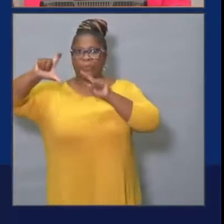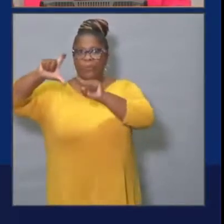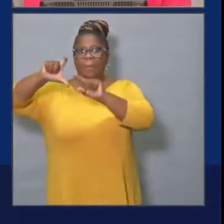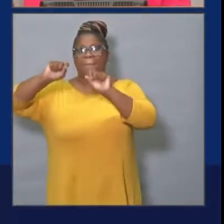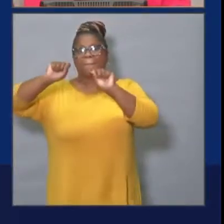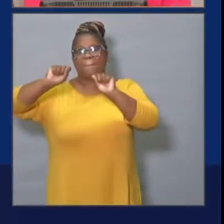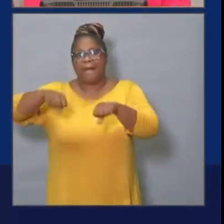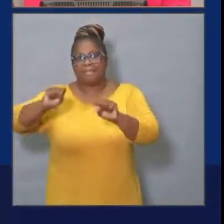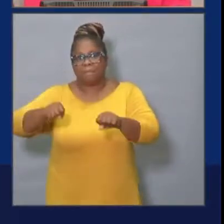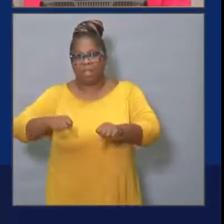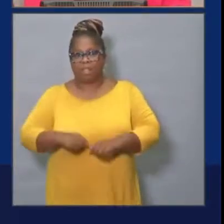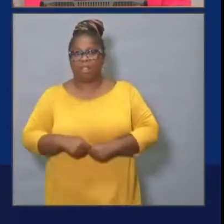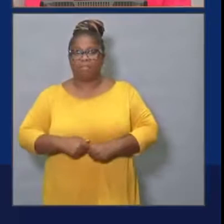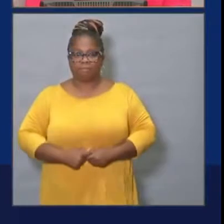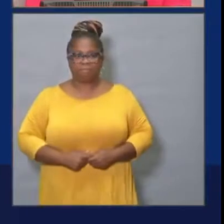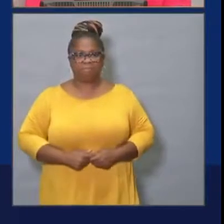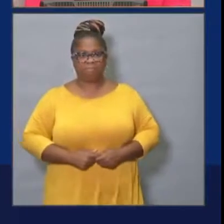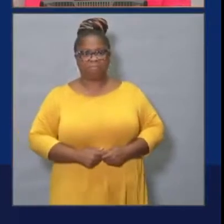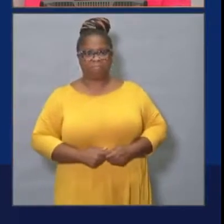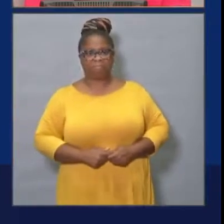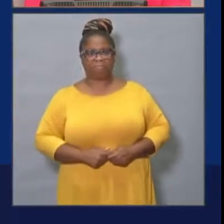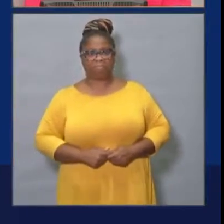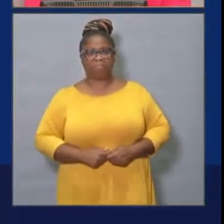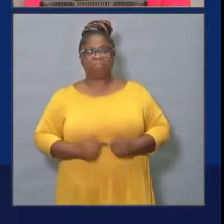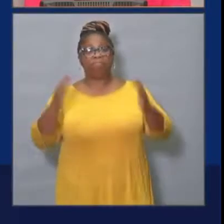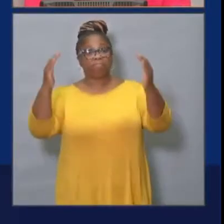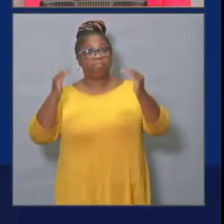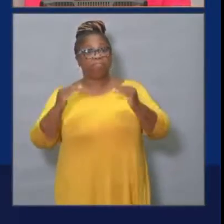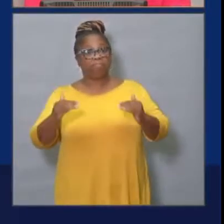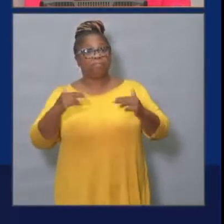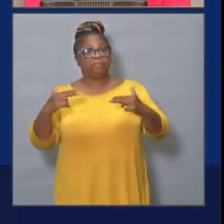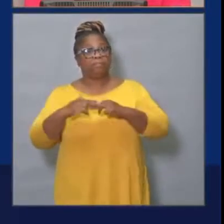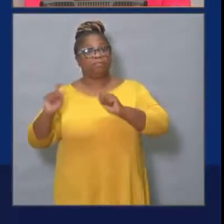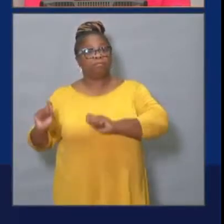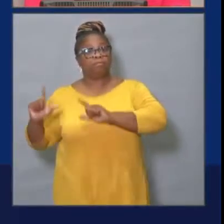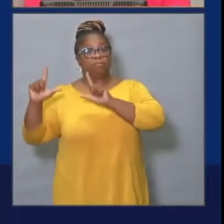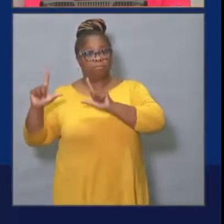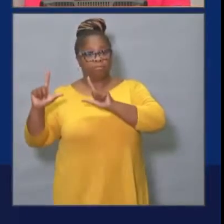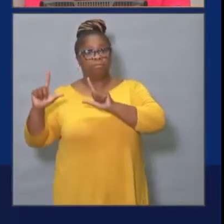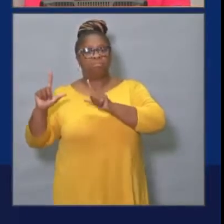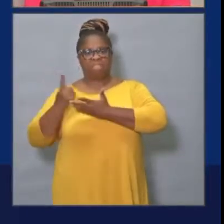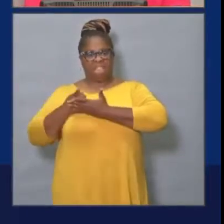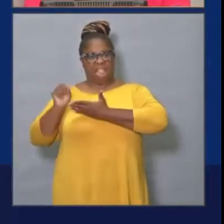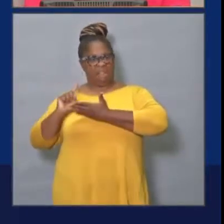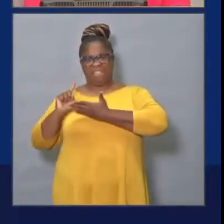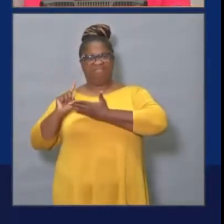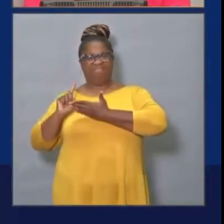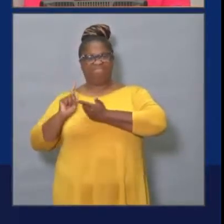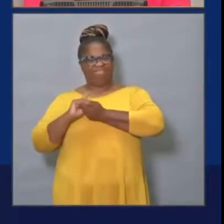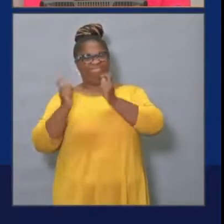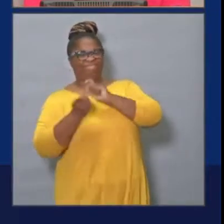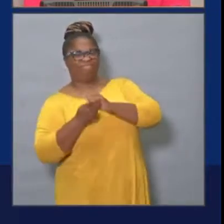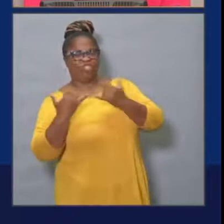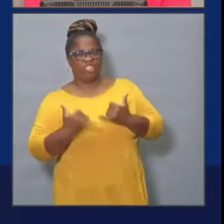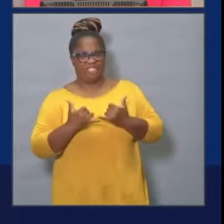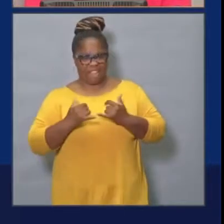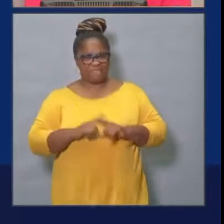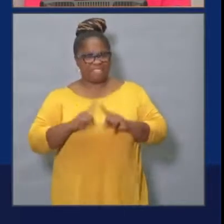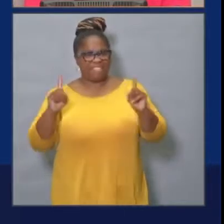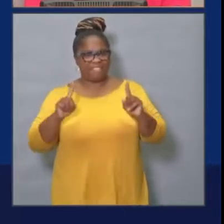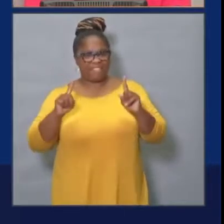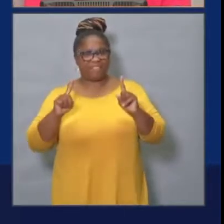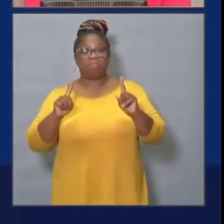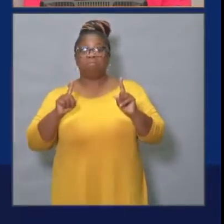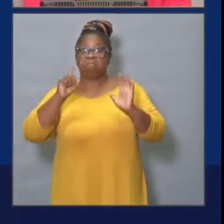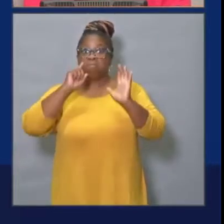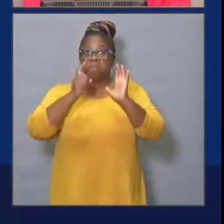are all possible. In the next slide, in contrast to what we showed you last week, there has been, thankfully, a leveling